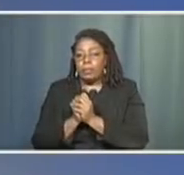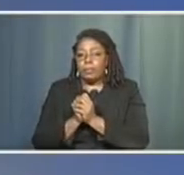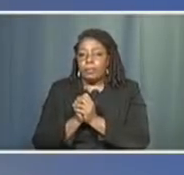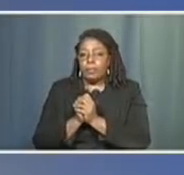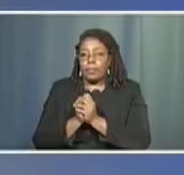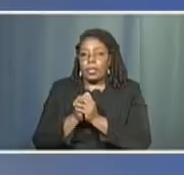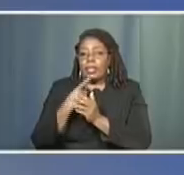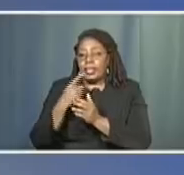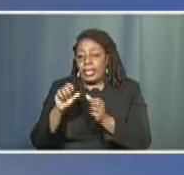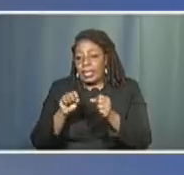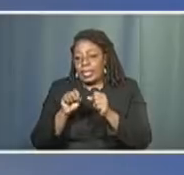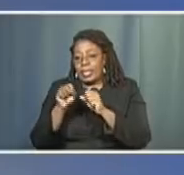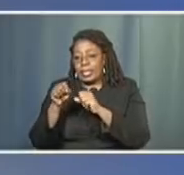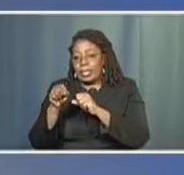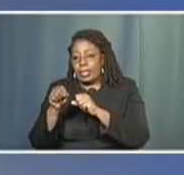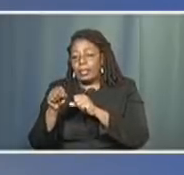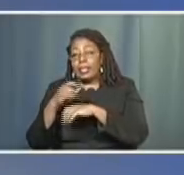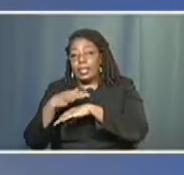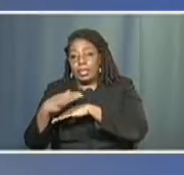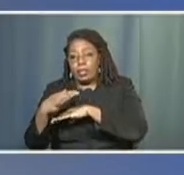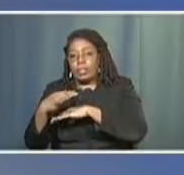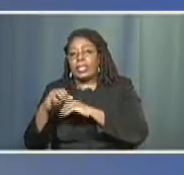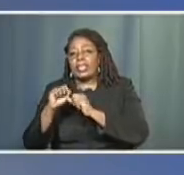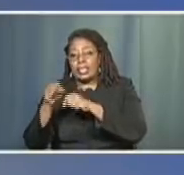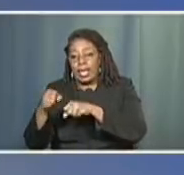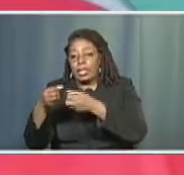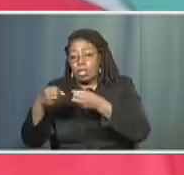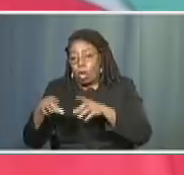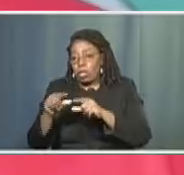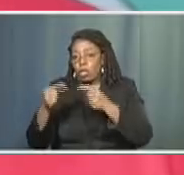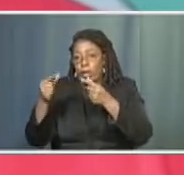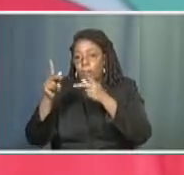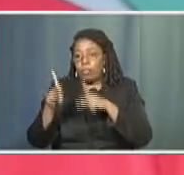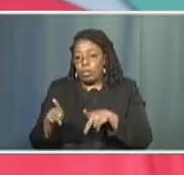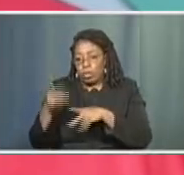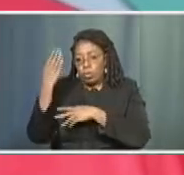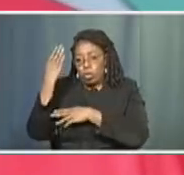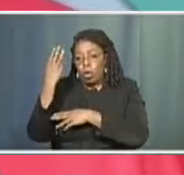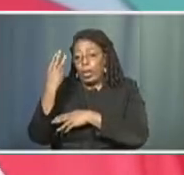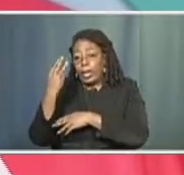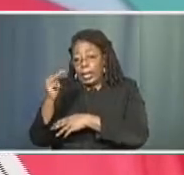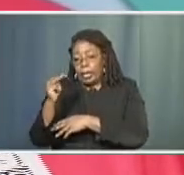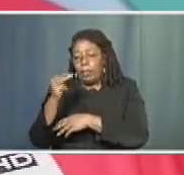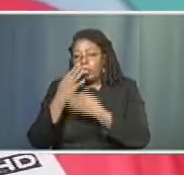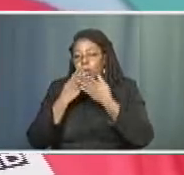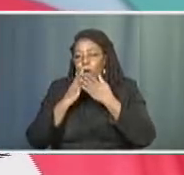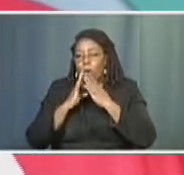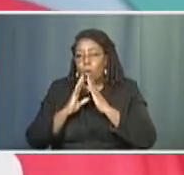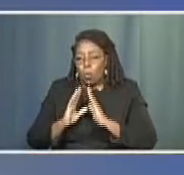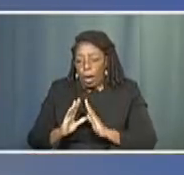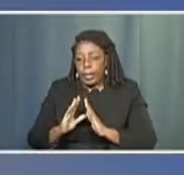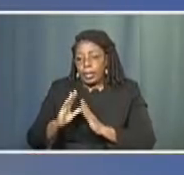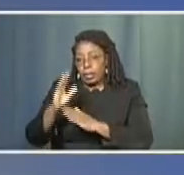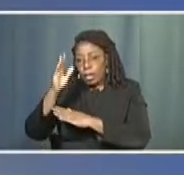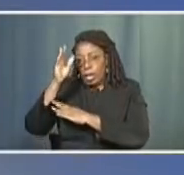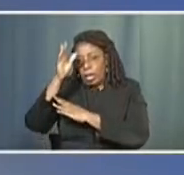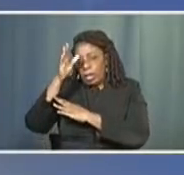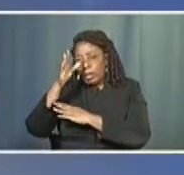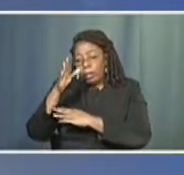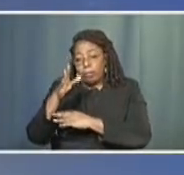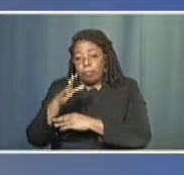a great person. The Bahamas has lost a great person. Everybody know him as the quiet guy. He